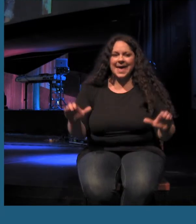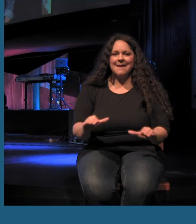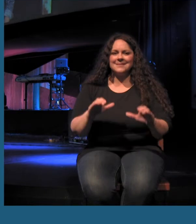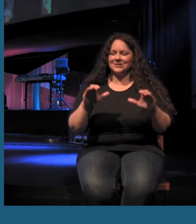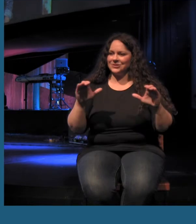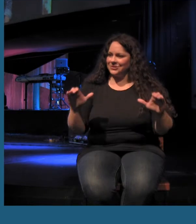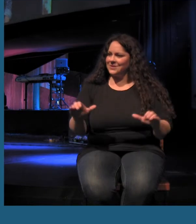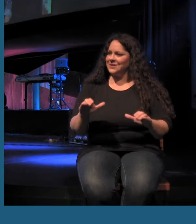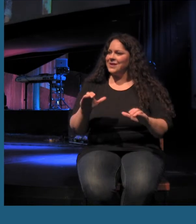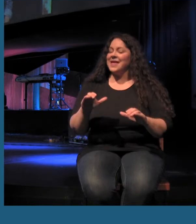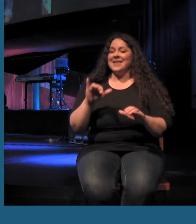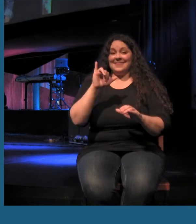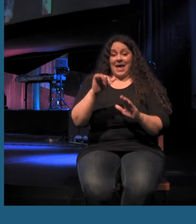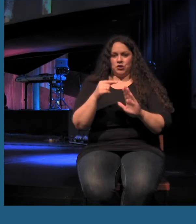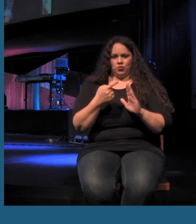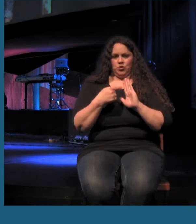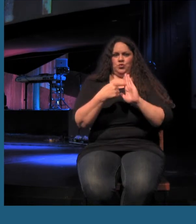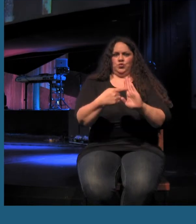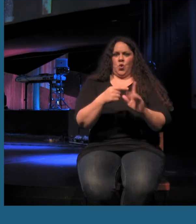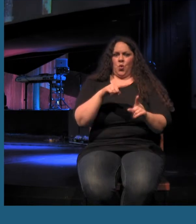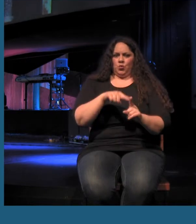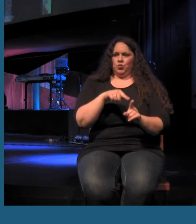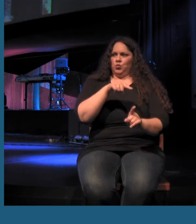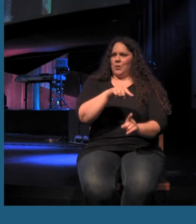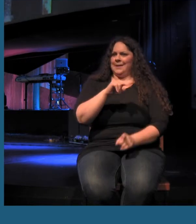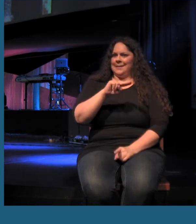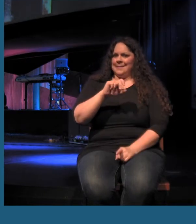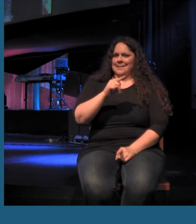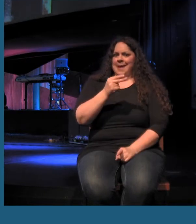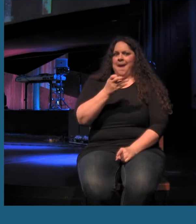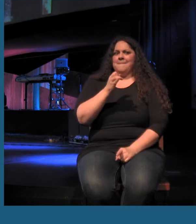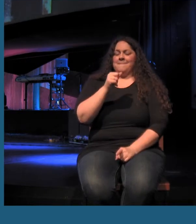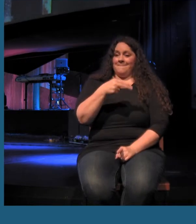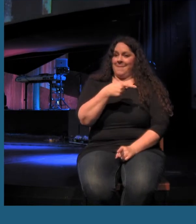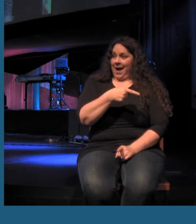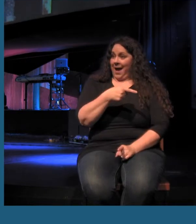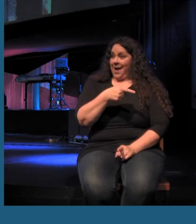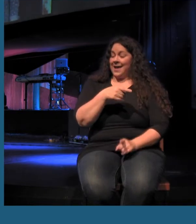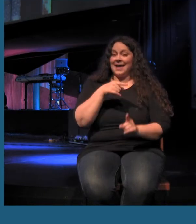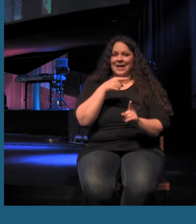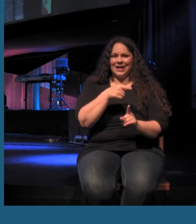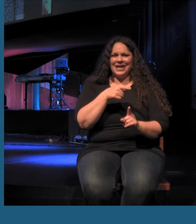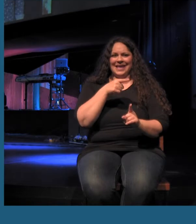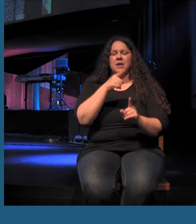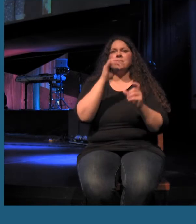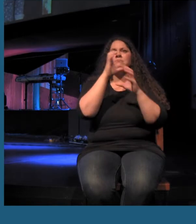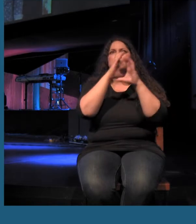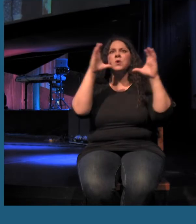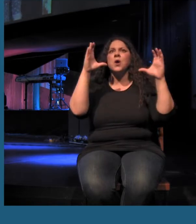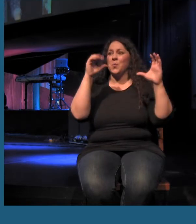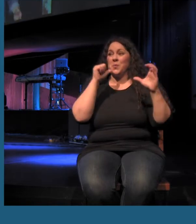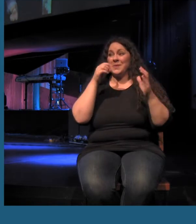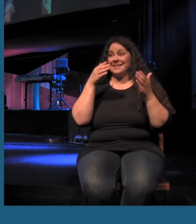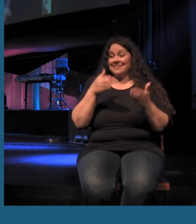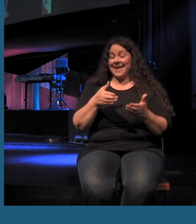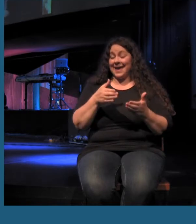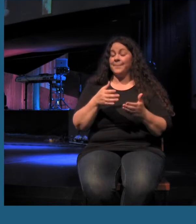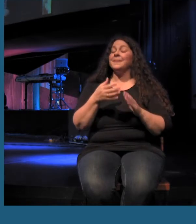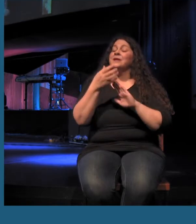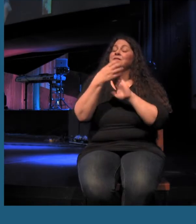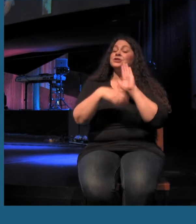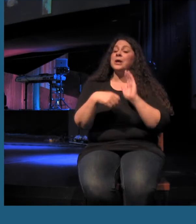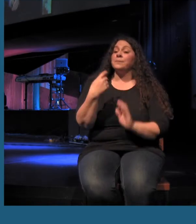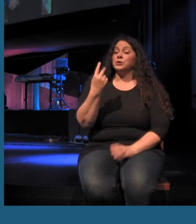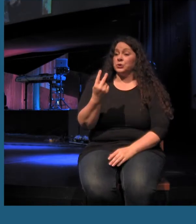motivated, it's what showed Nehemiah. He was able to picture something that was not actually present. Chapter 2 is